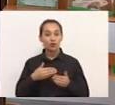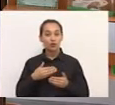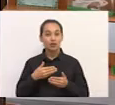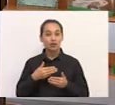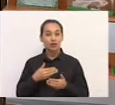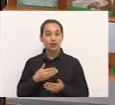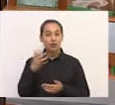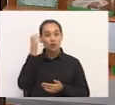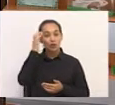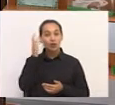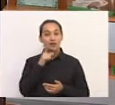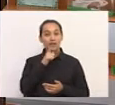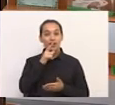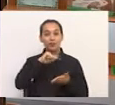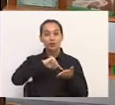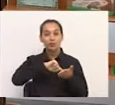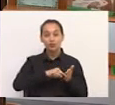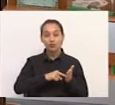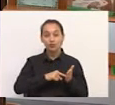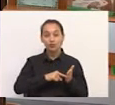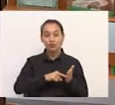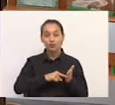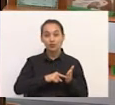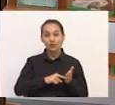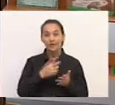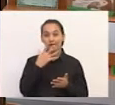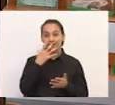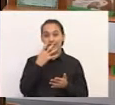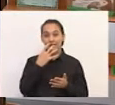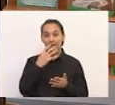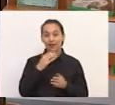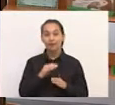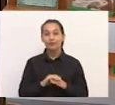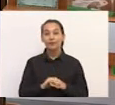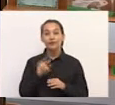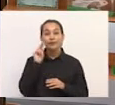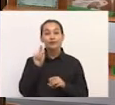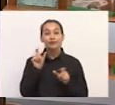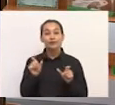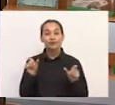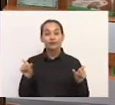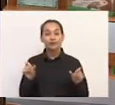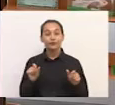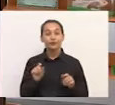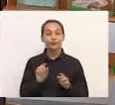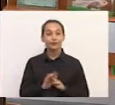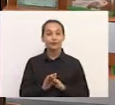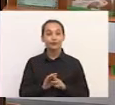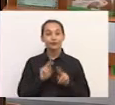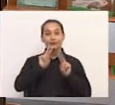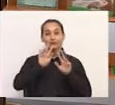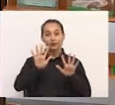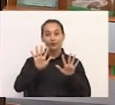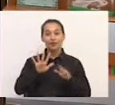qalamda nuqta chizibdi va mana shu chizgan rasmini talabalariga ko'rsatibdi. Talabalarning